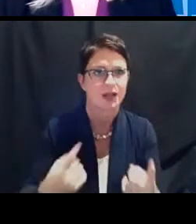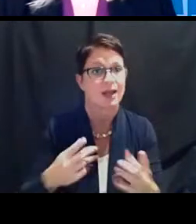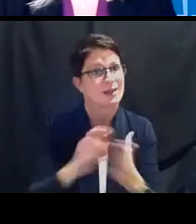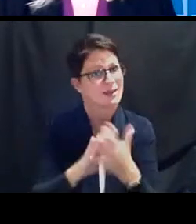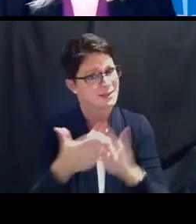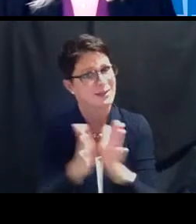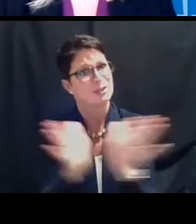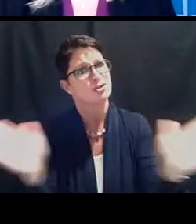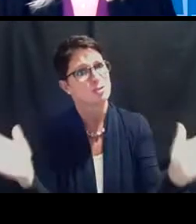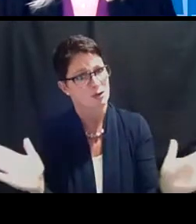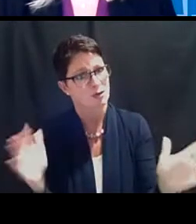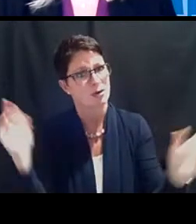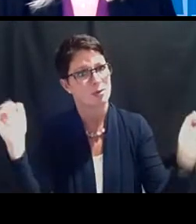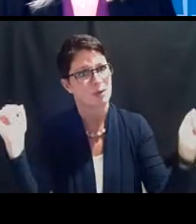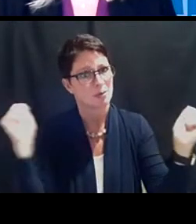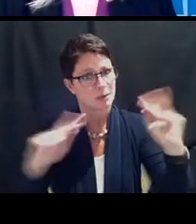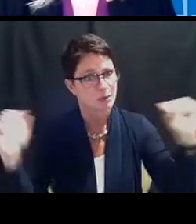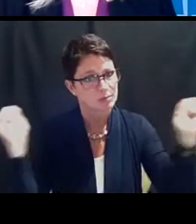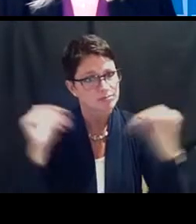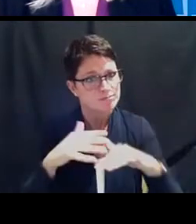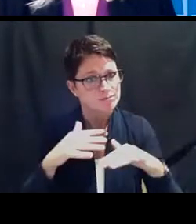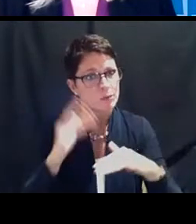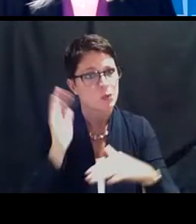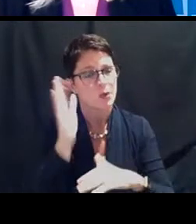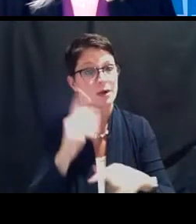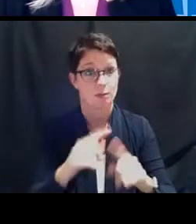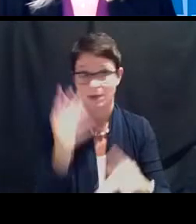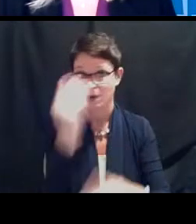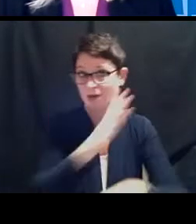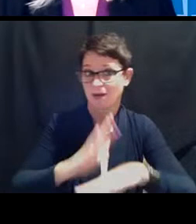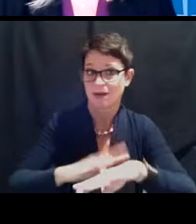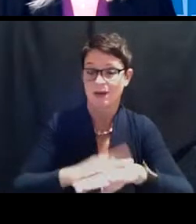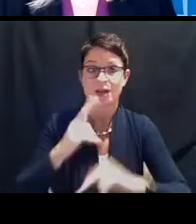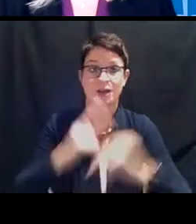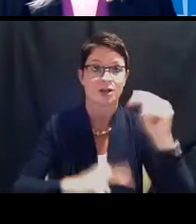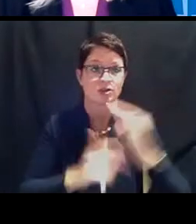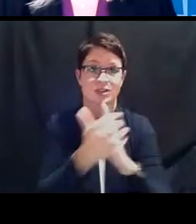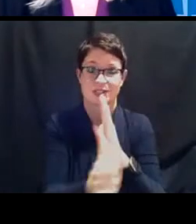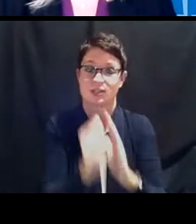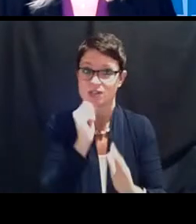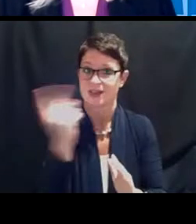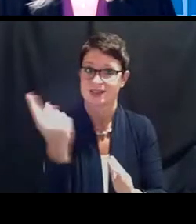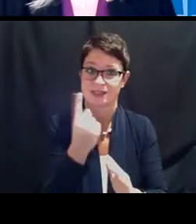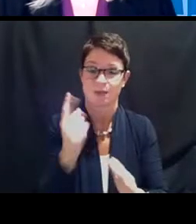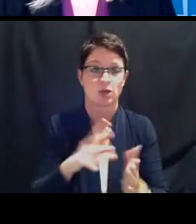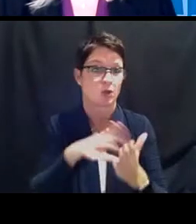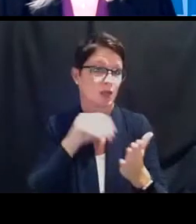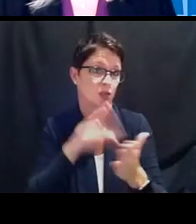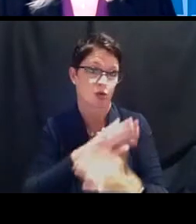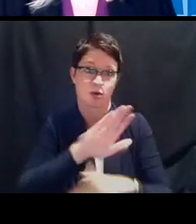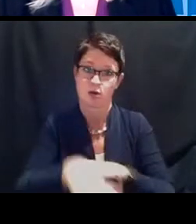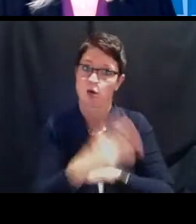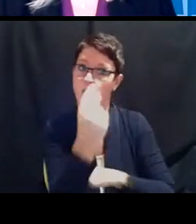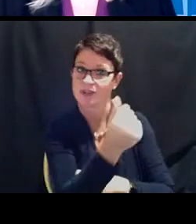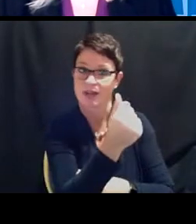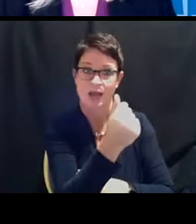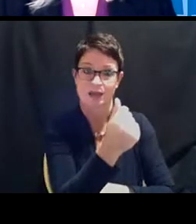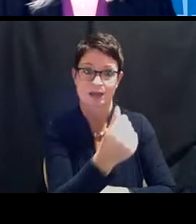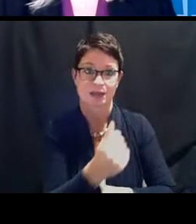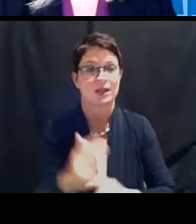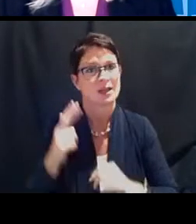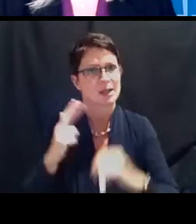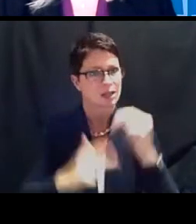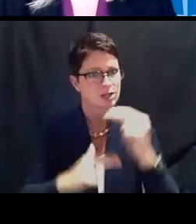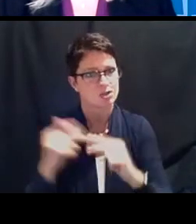general. But I think it's important to note that construction skills are not something you can learn overnight.